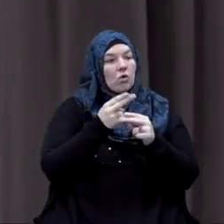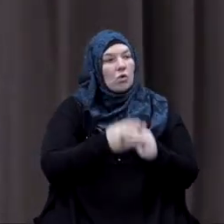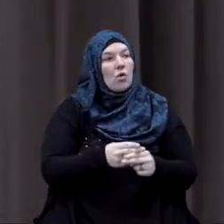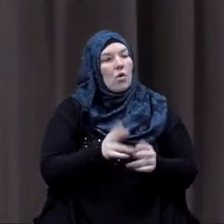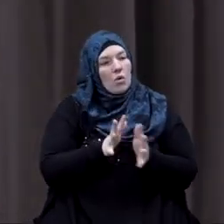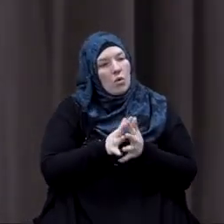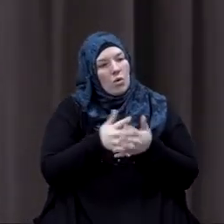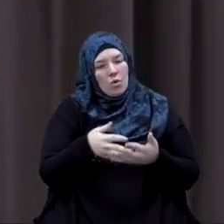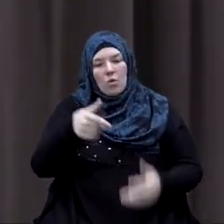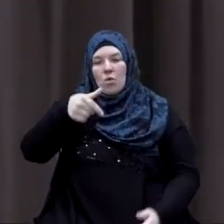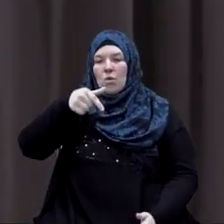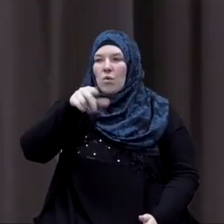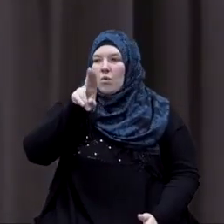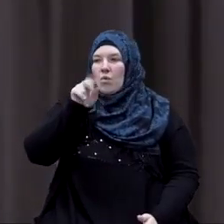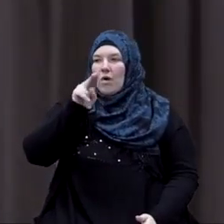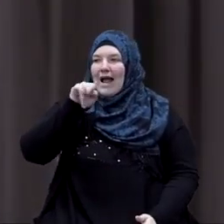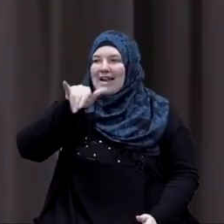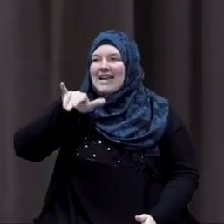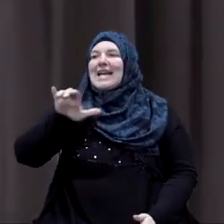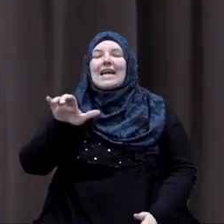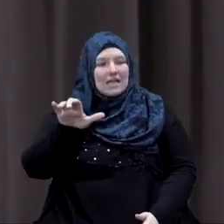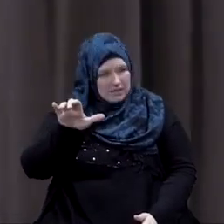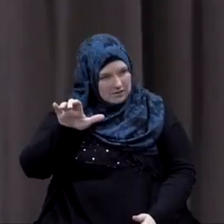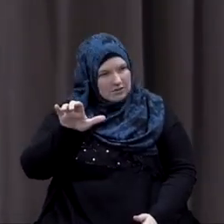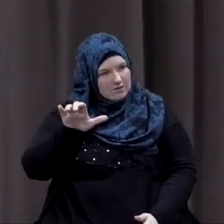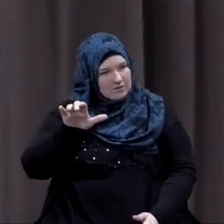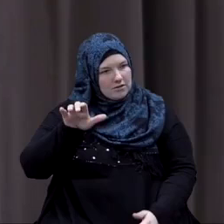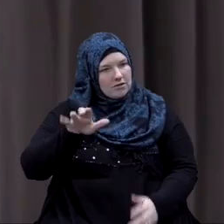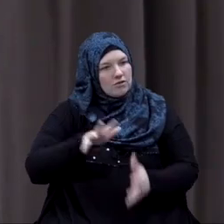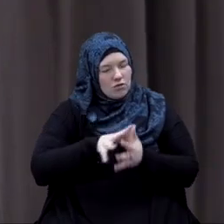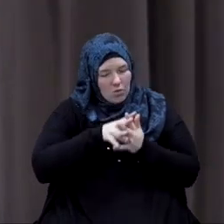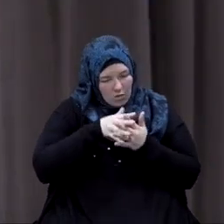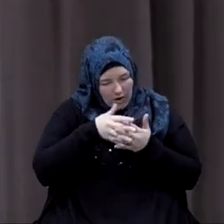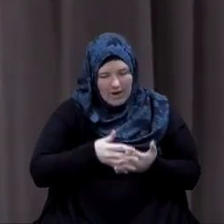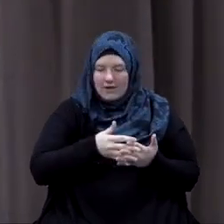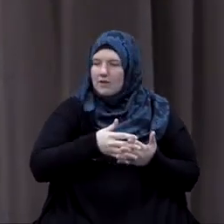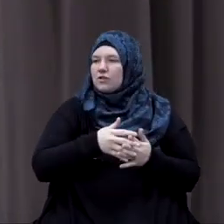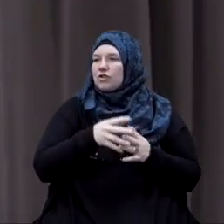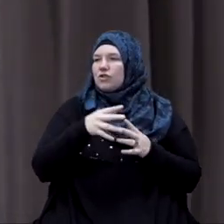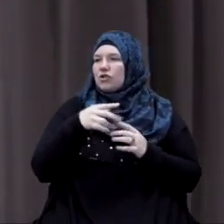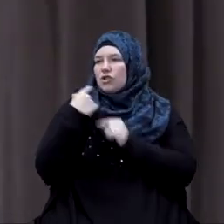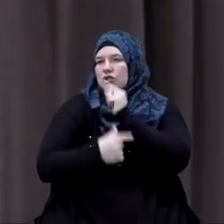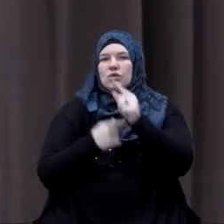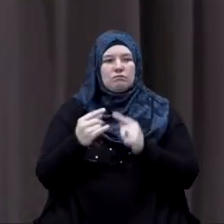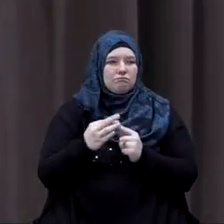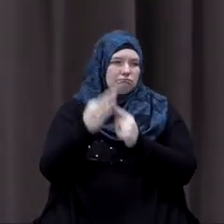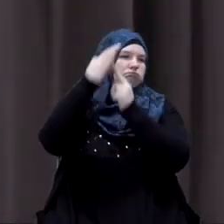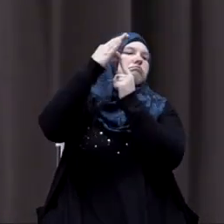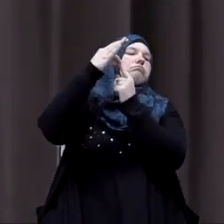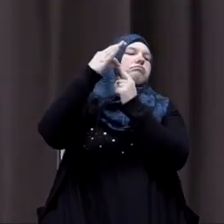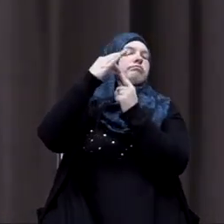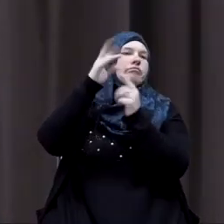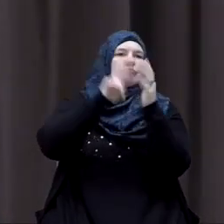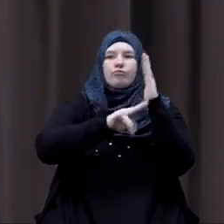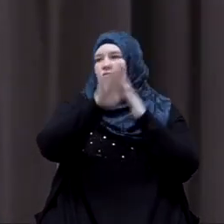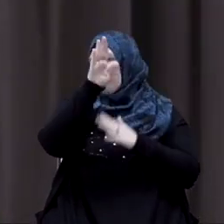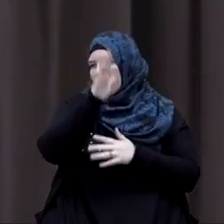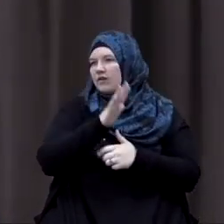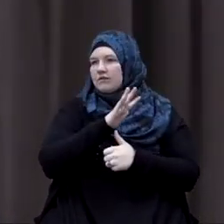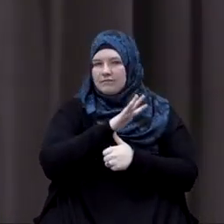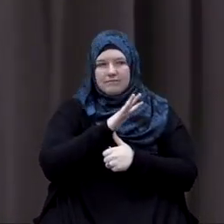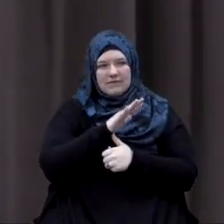the Quranic generation, the unique Quranic generation. Jilun